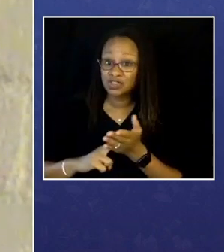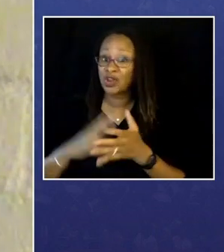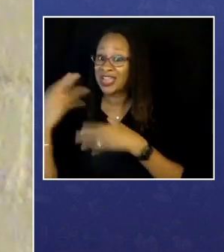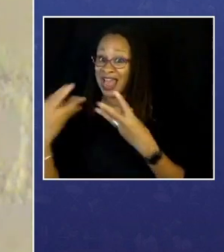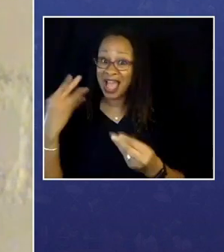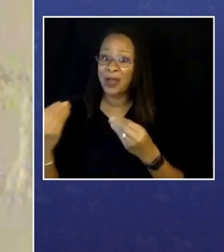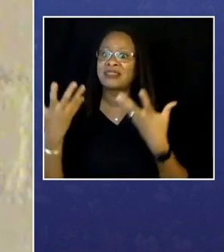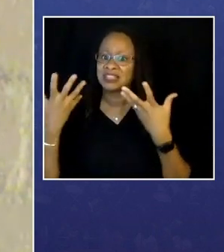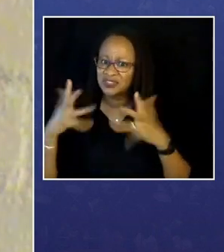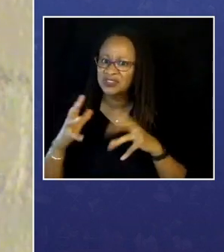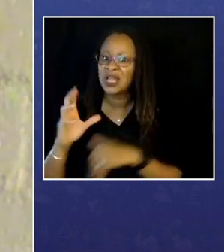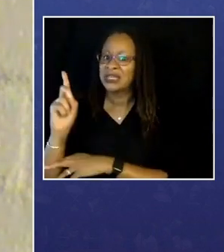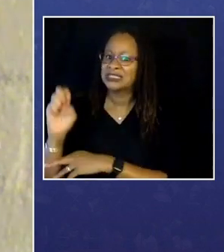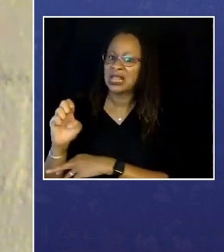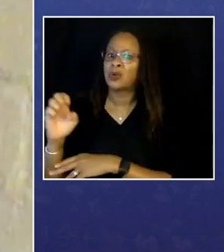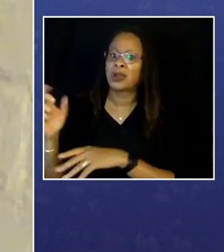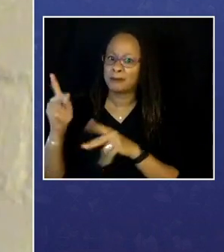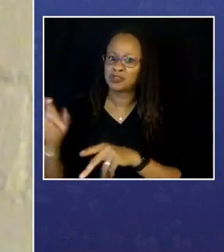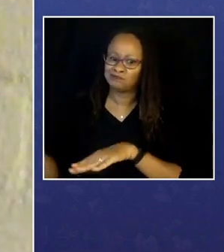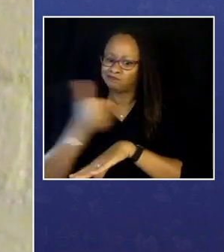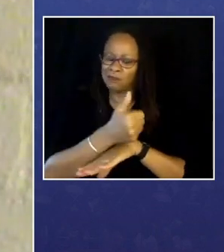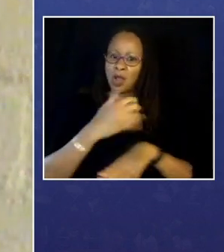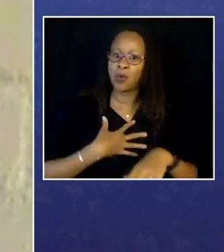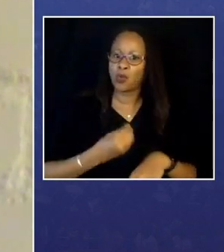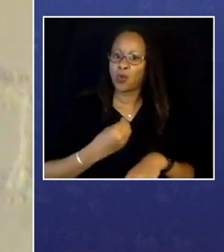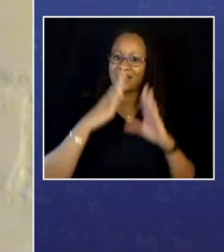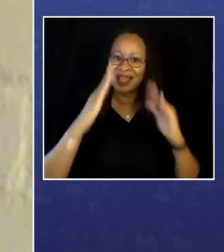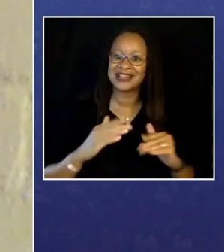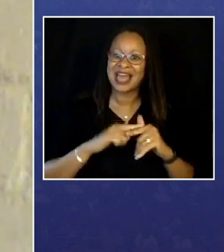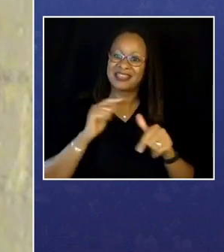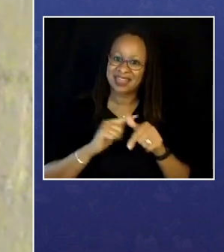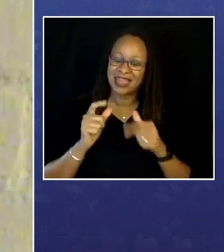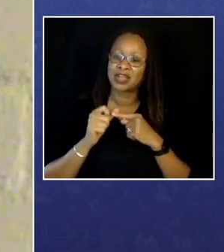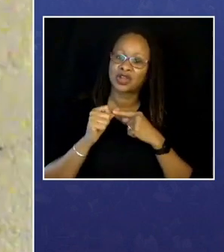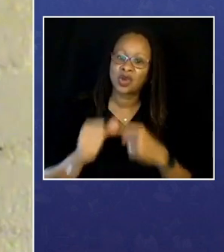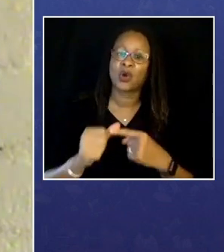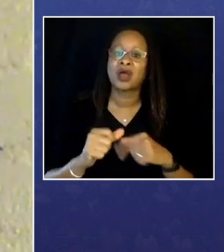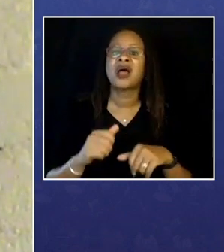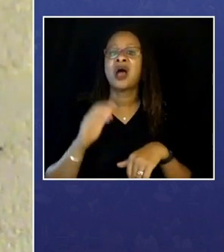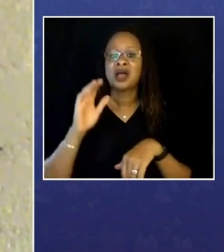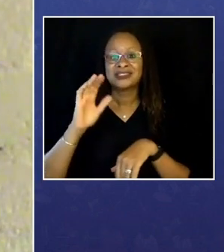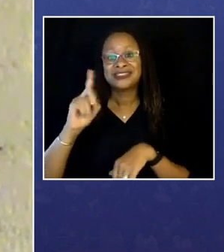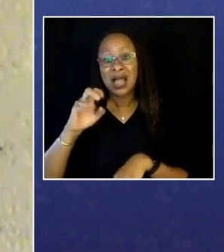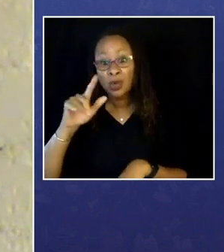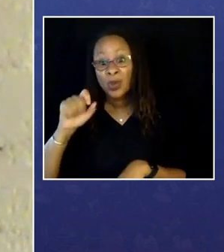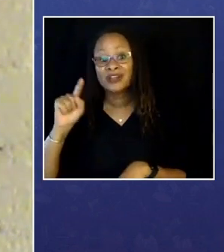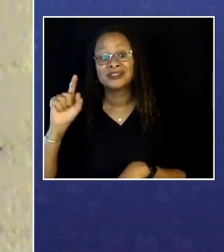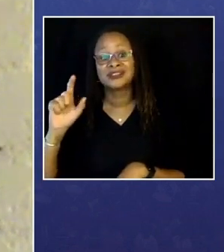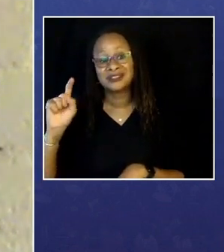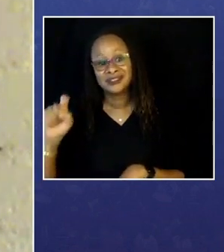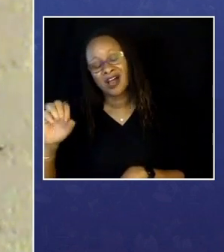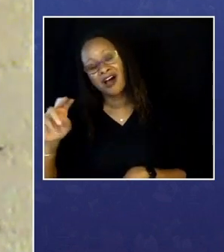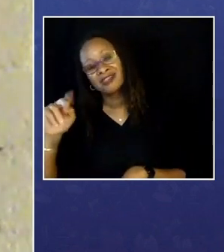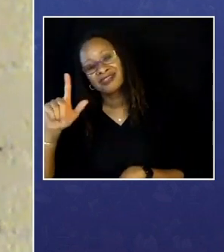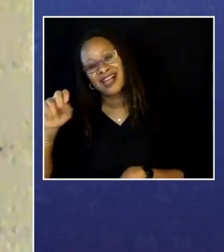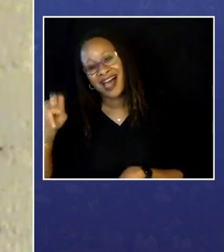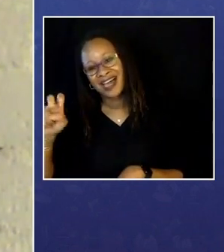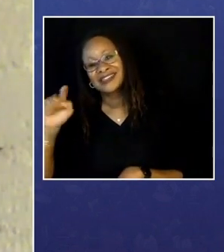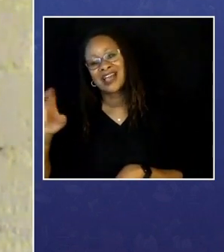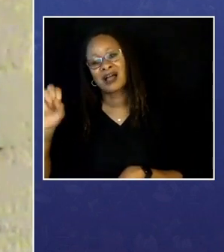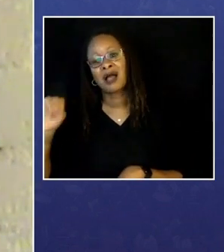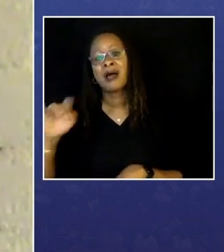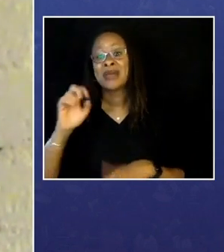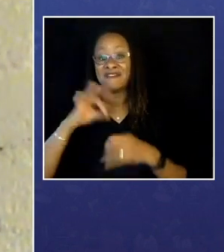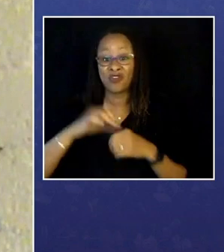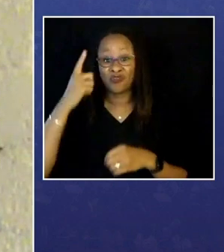out there, and let's get this Delawarean in the White House. And then go on DelawareOnline.com and vote for Aubrey Plaza